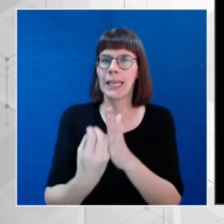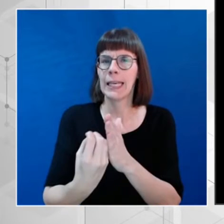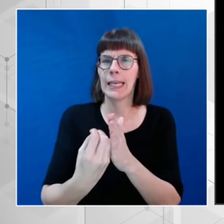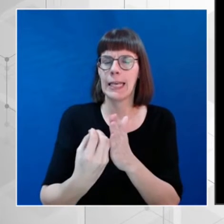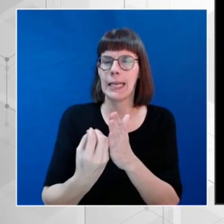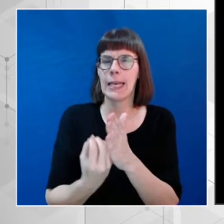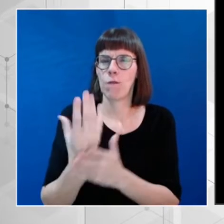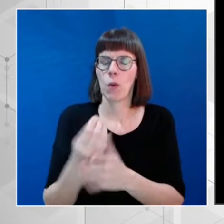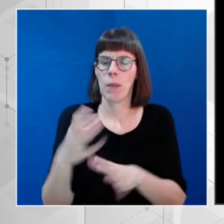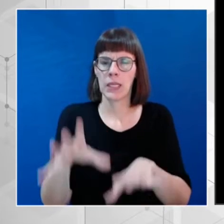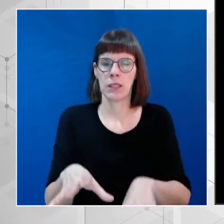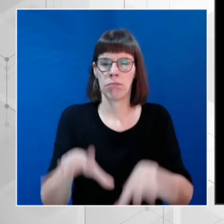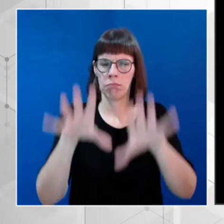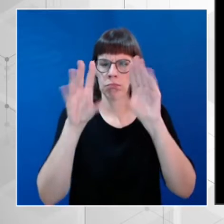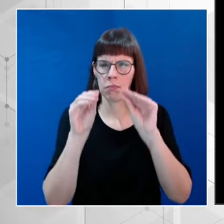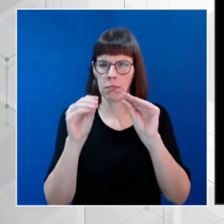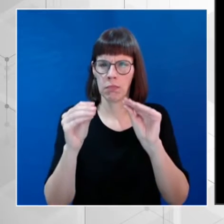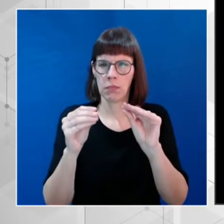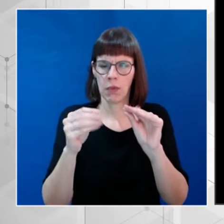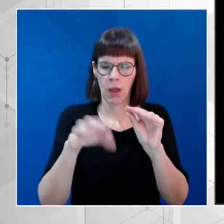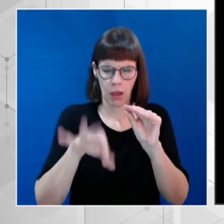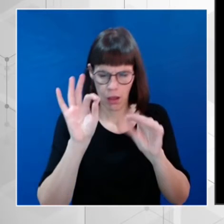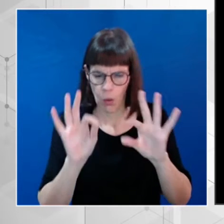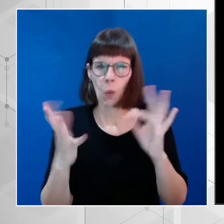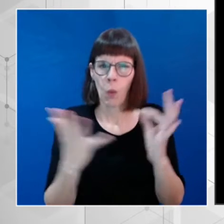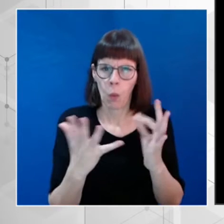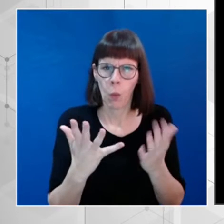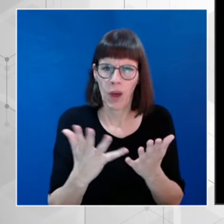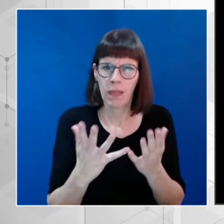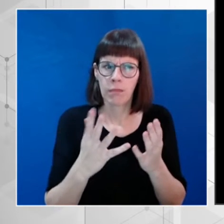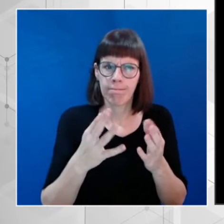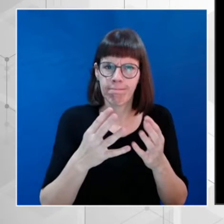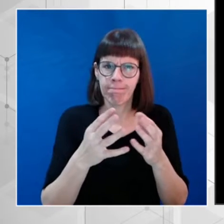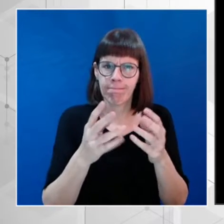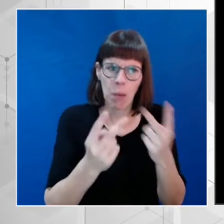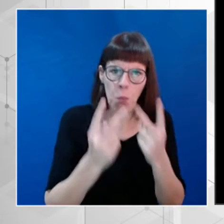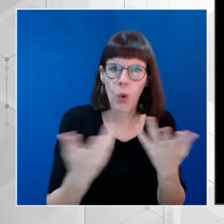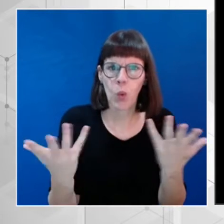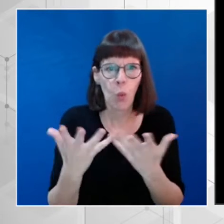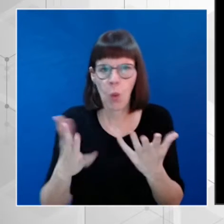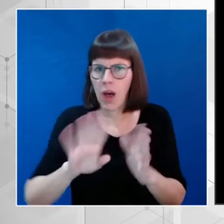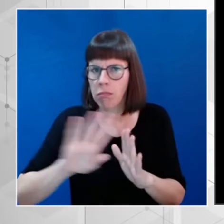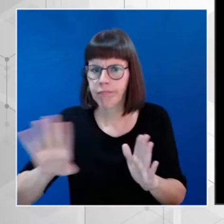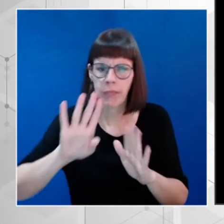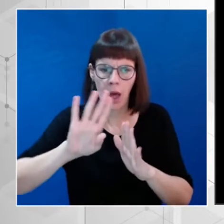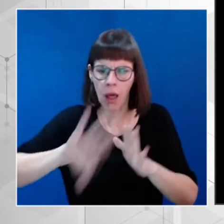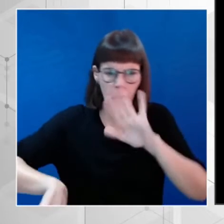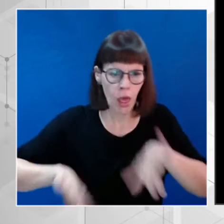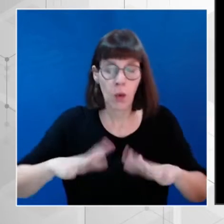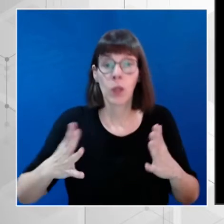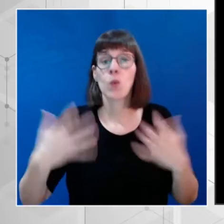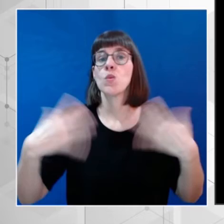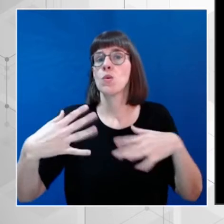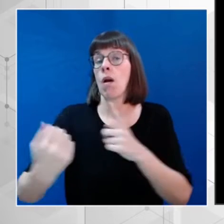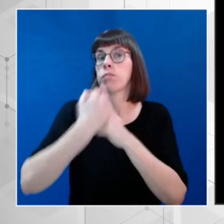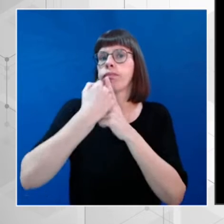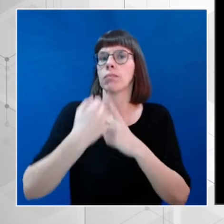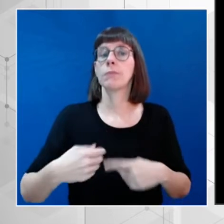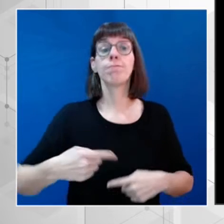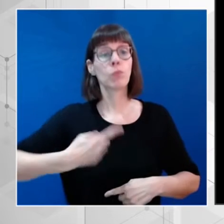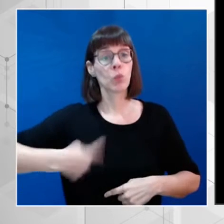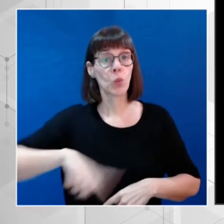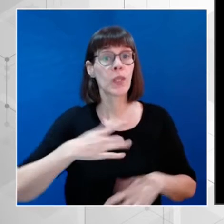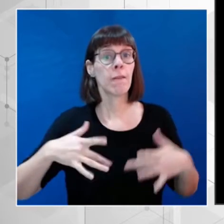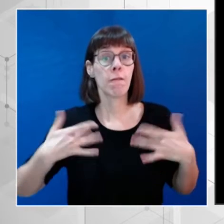we can maintain our focus. And sometimes, even when we are basically okay, filtering can still be very